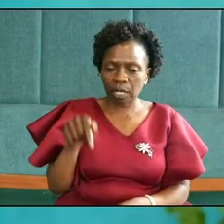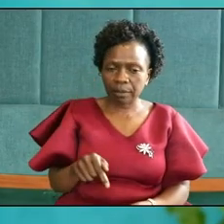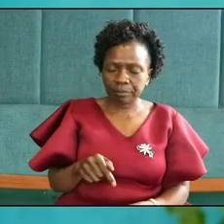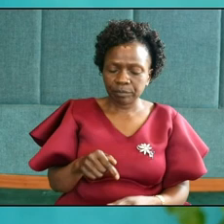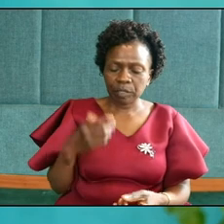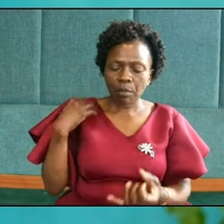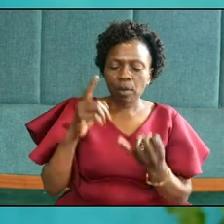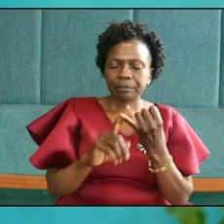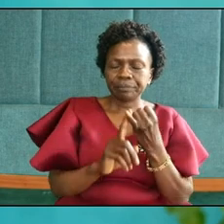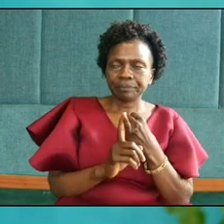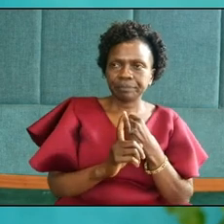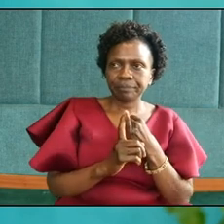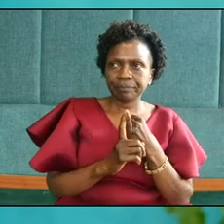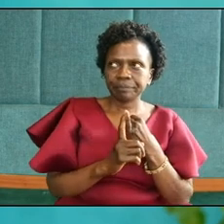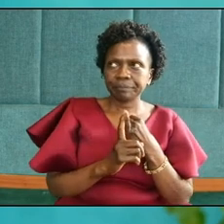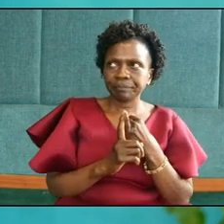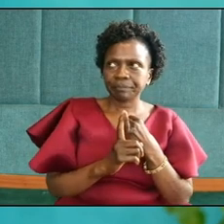one is this.